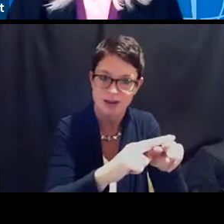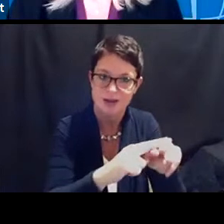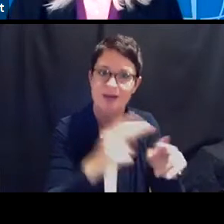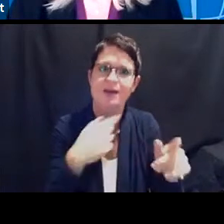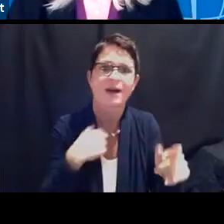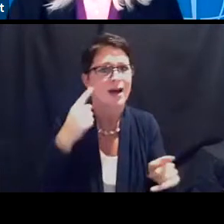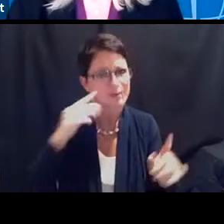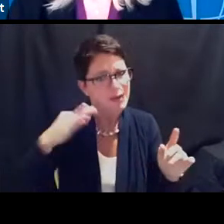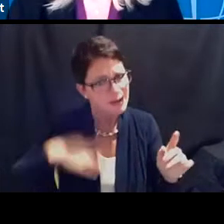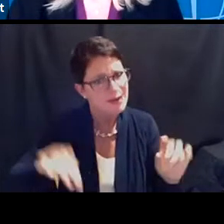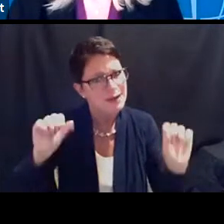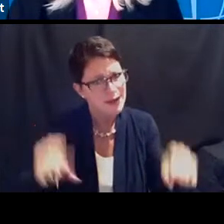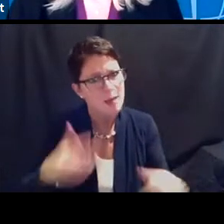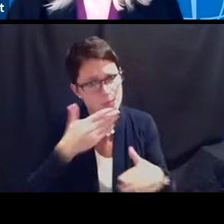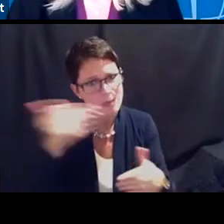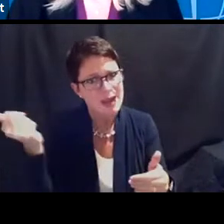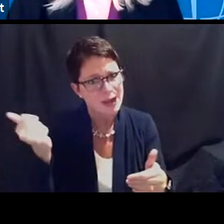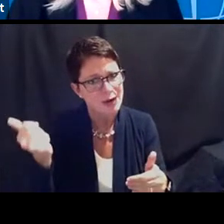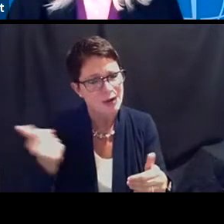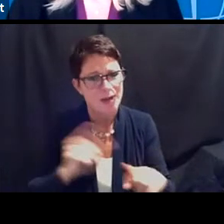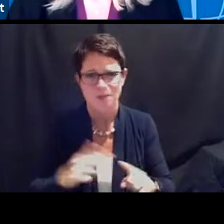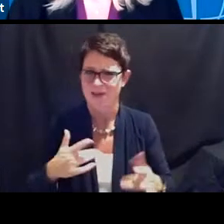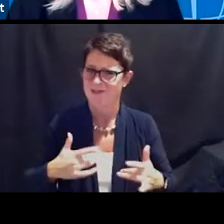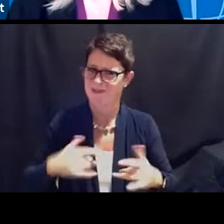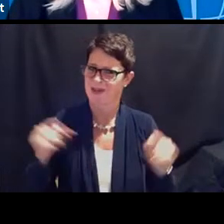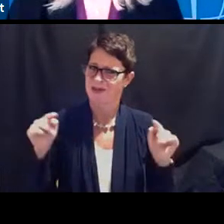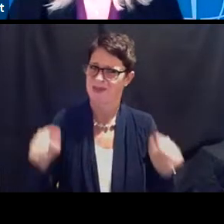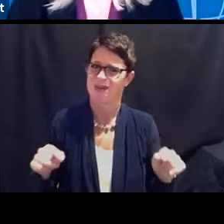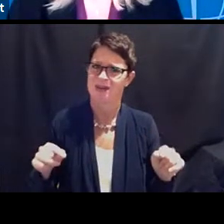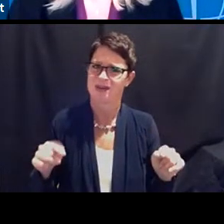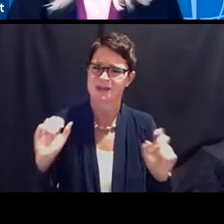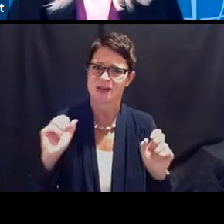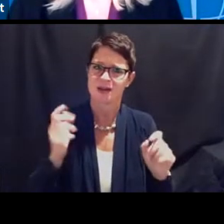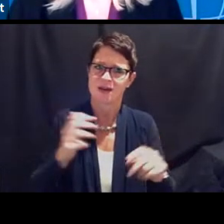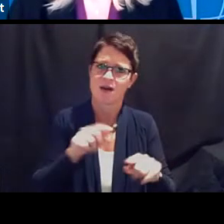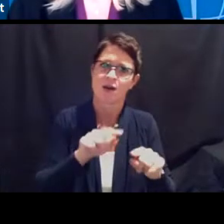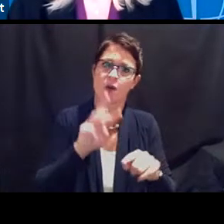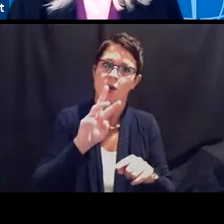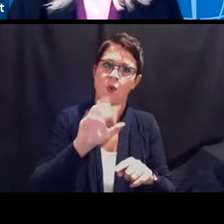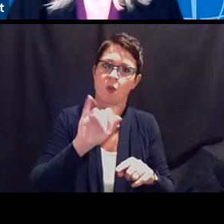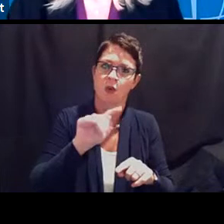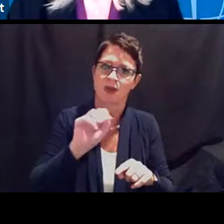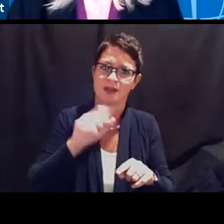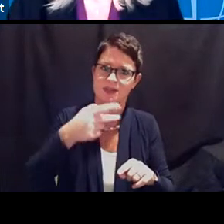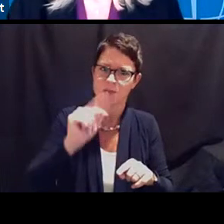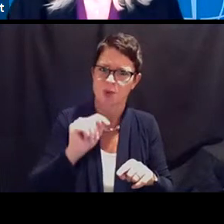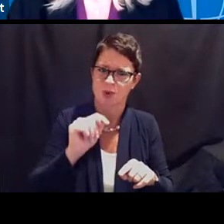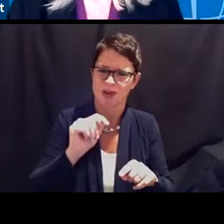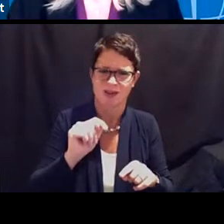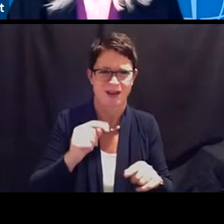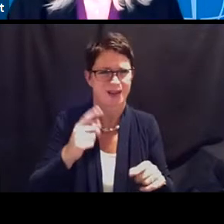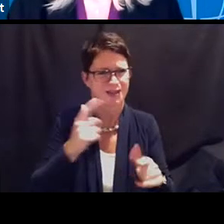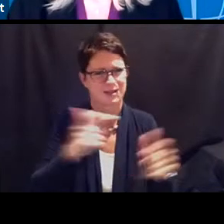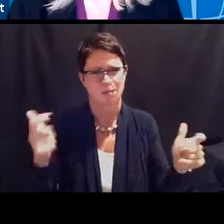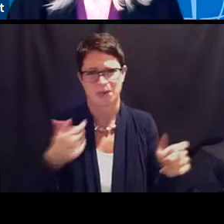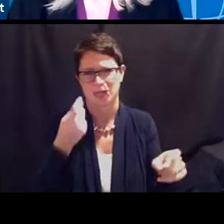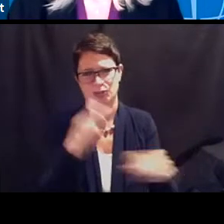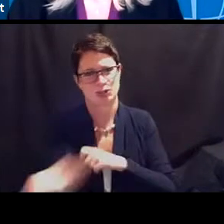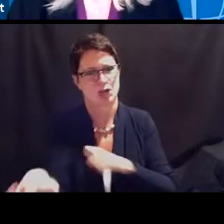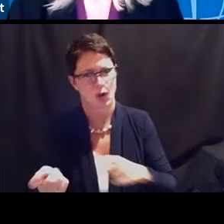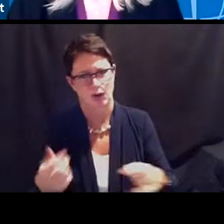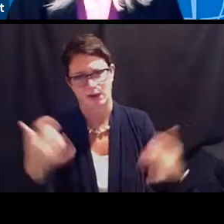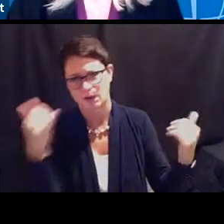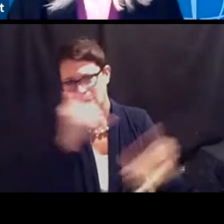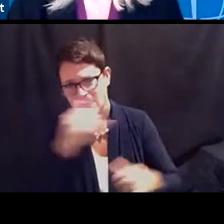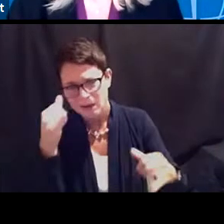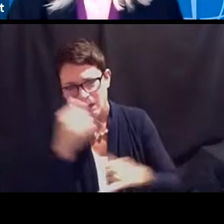could be a little bit better. But I feel like this making people go to Willets Point, to me, that's the biggest joke ever. And then people